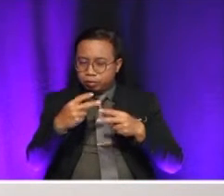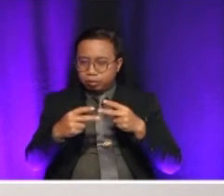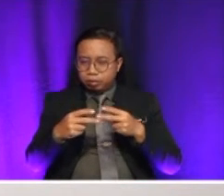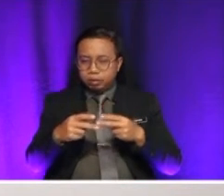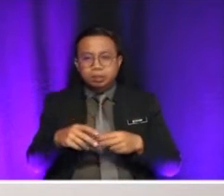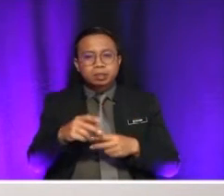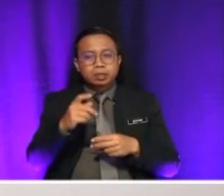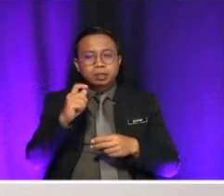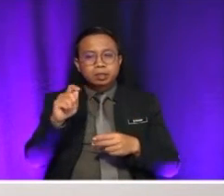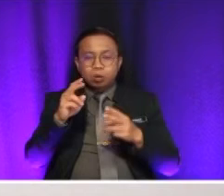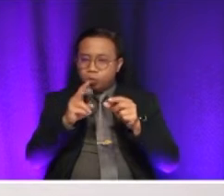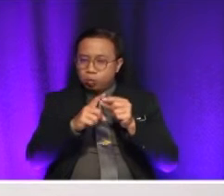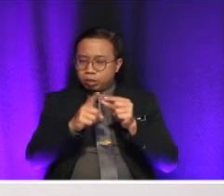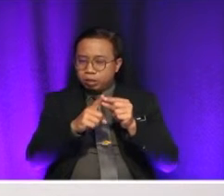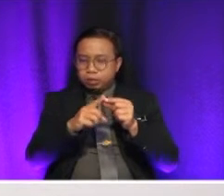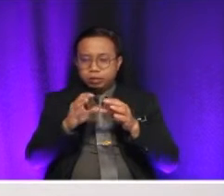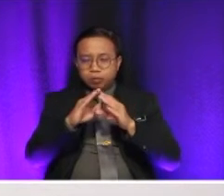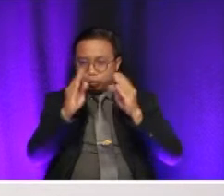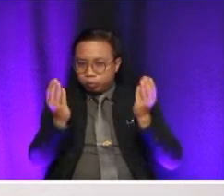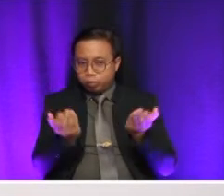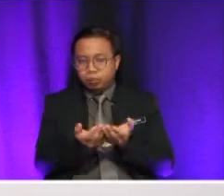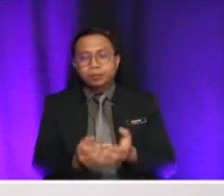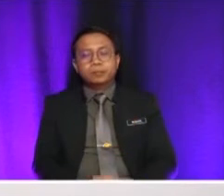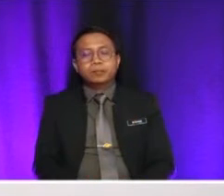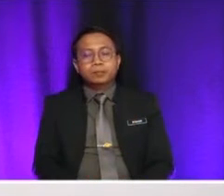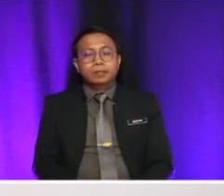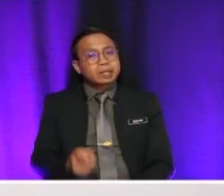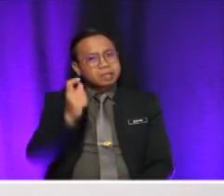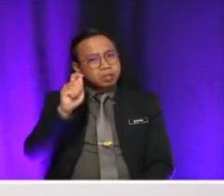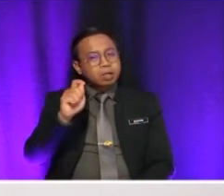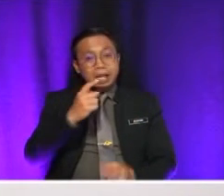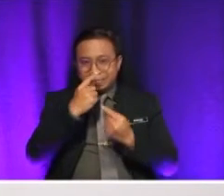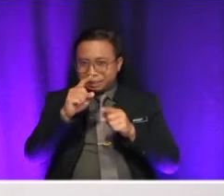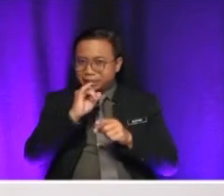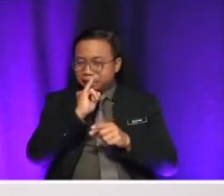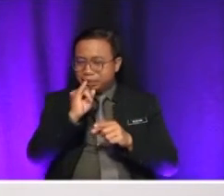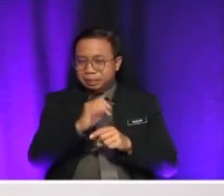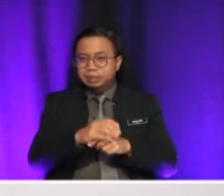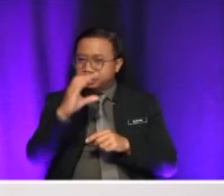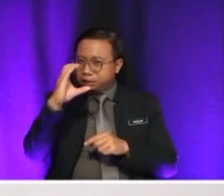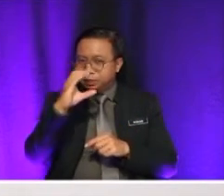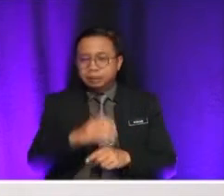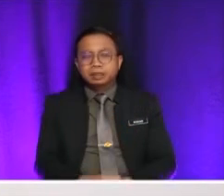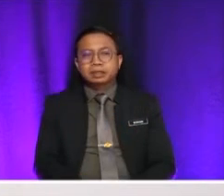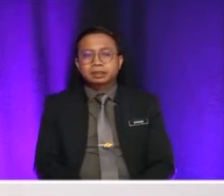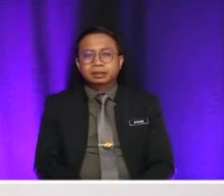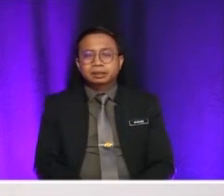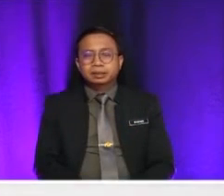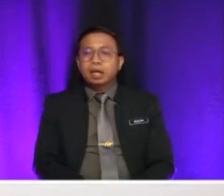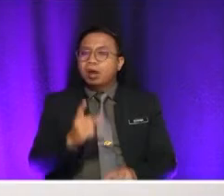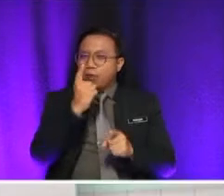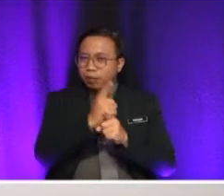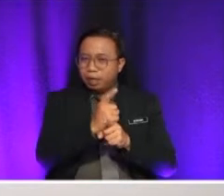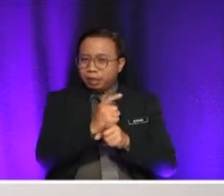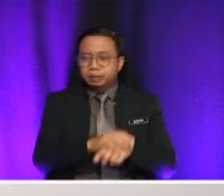football. Ah, okay, so your answer again, what's your answer again, Rowena? My answer is C. Okay, C. Right.